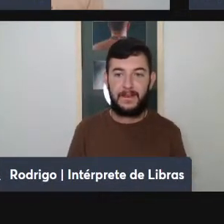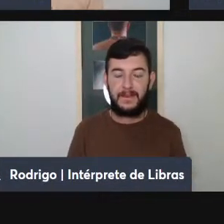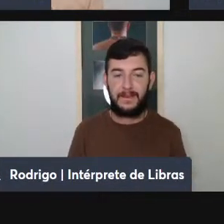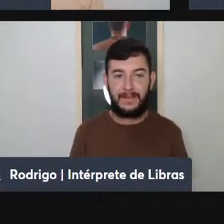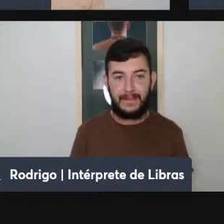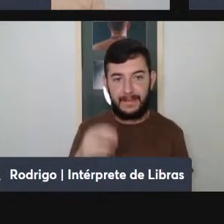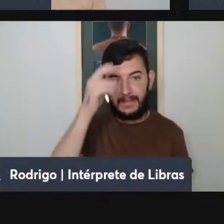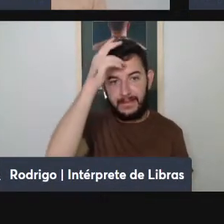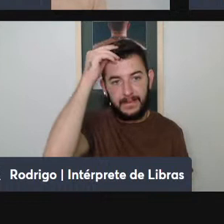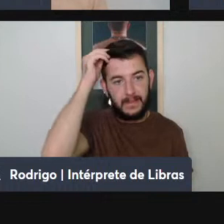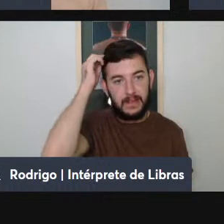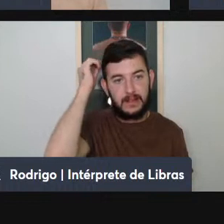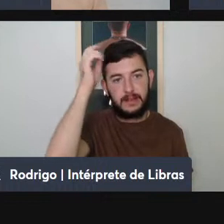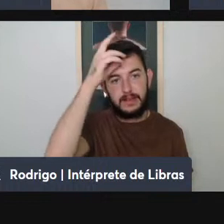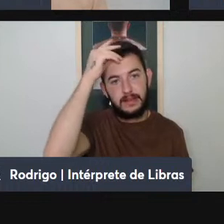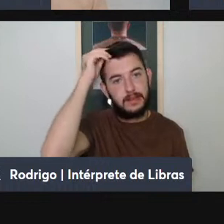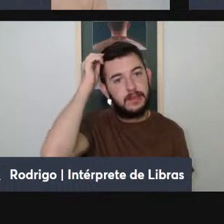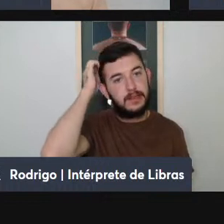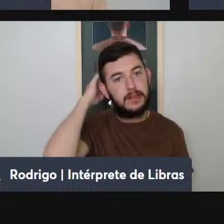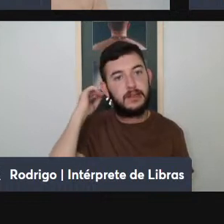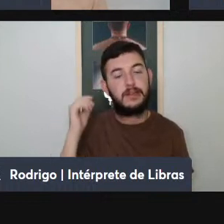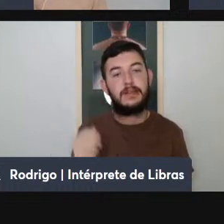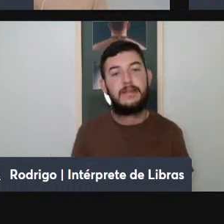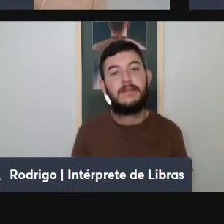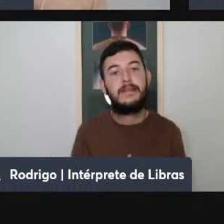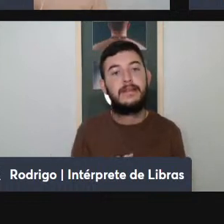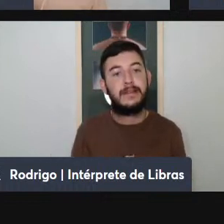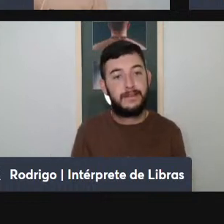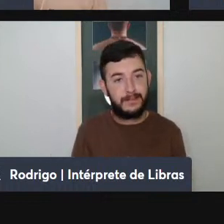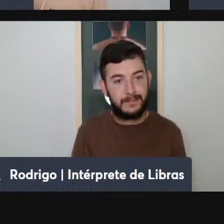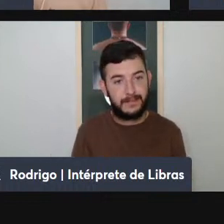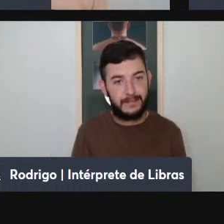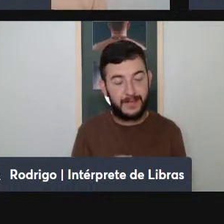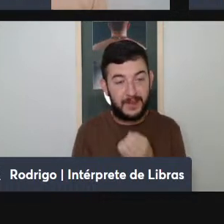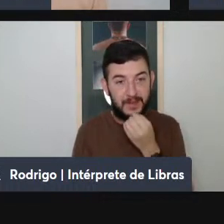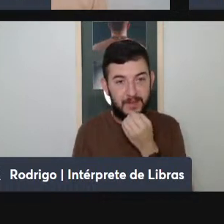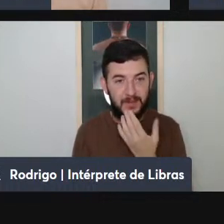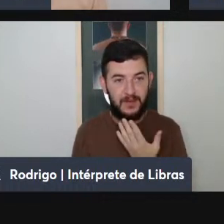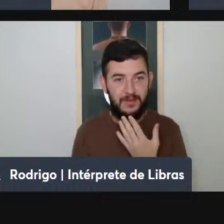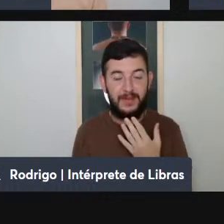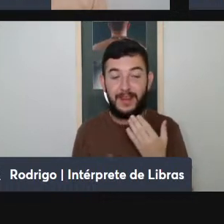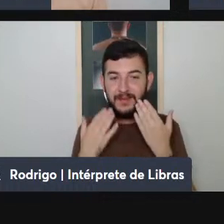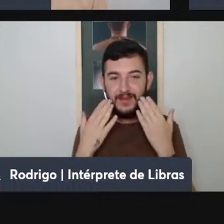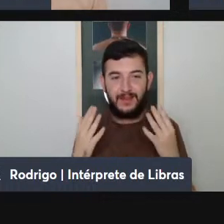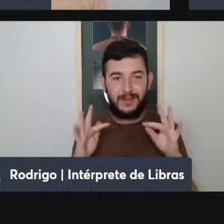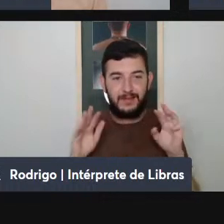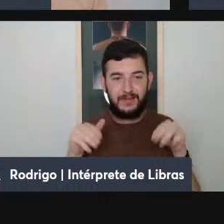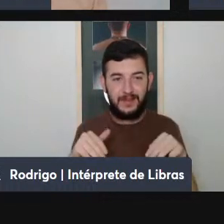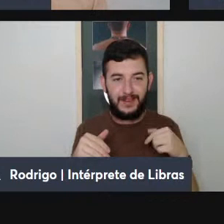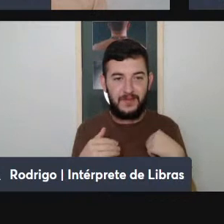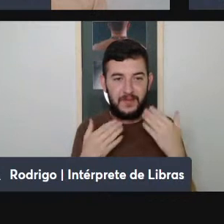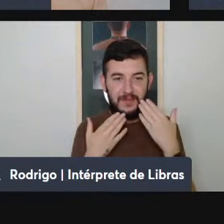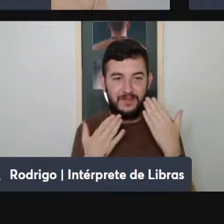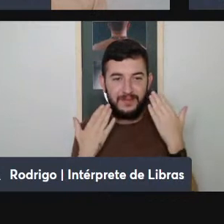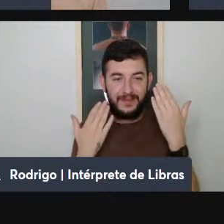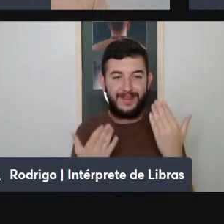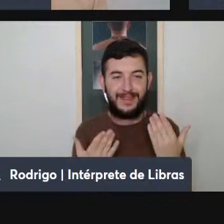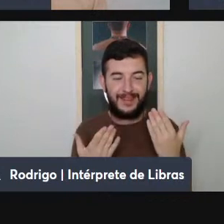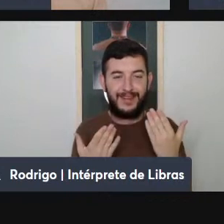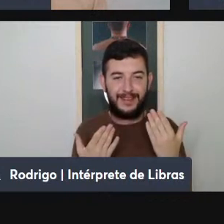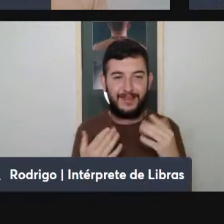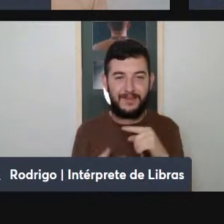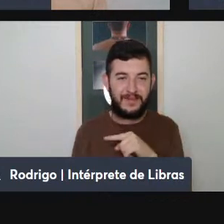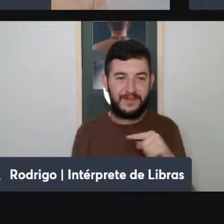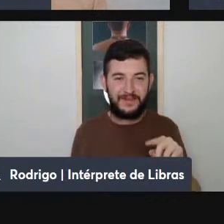alternative experiences. Thank you. Bom, esse é o fim da apresentação. Obrigado por